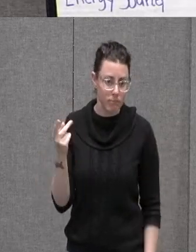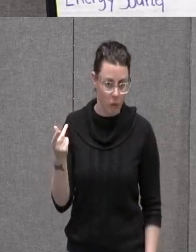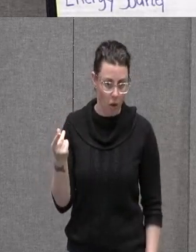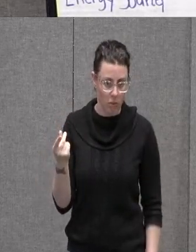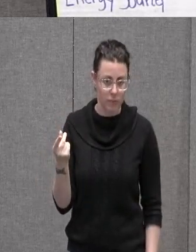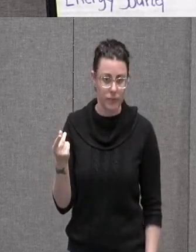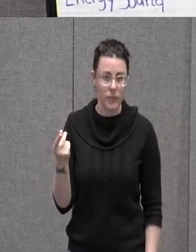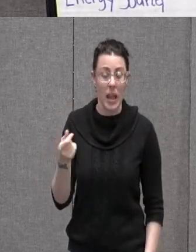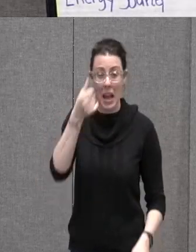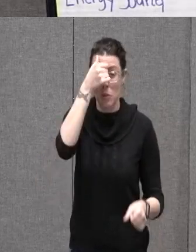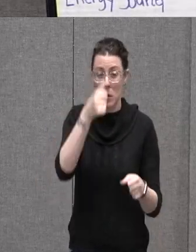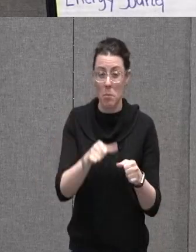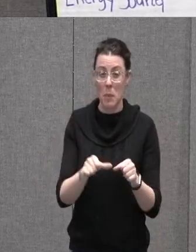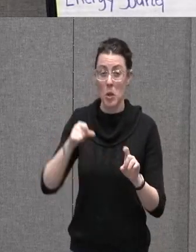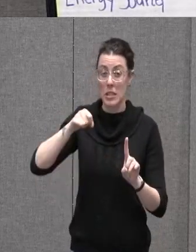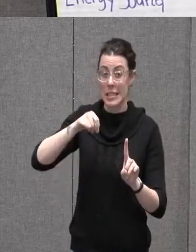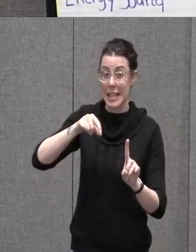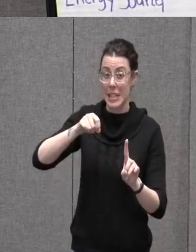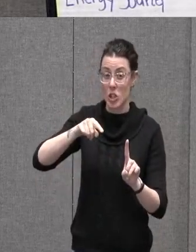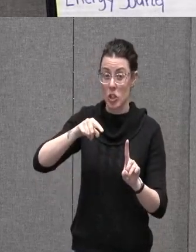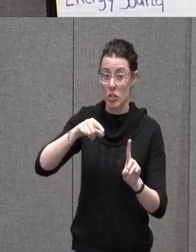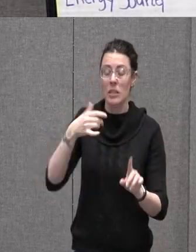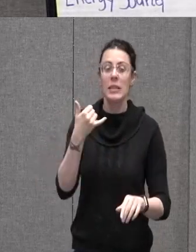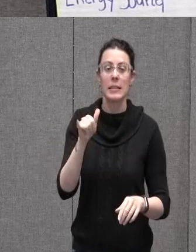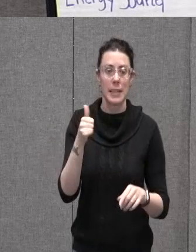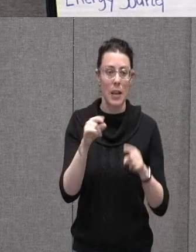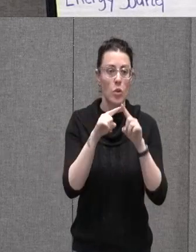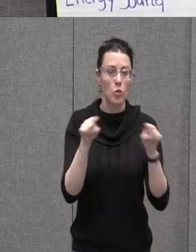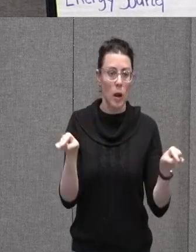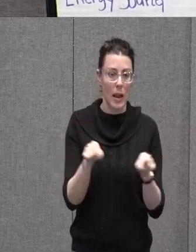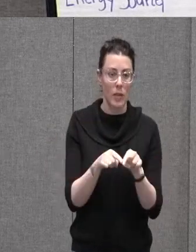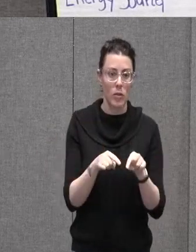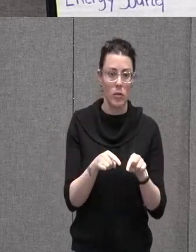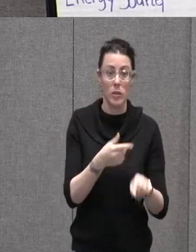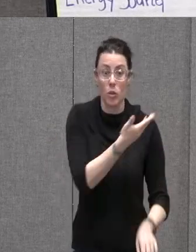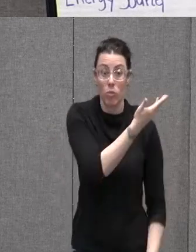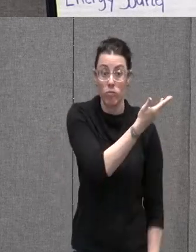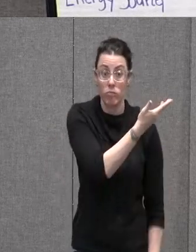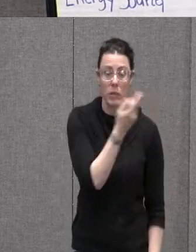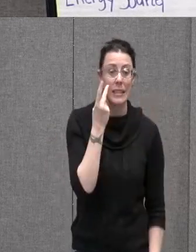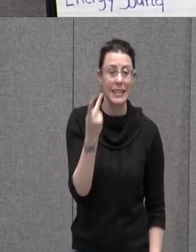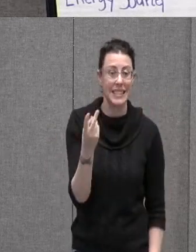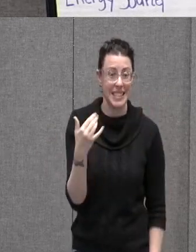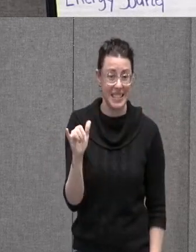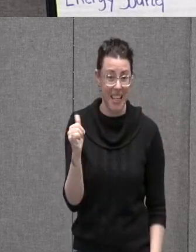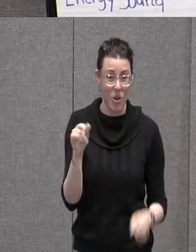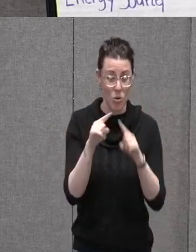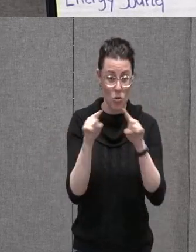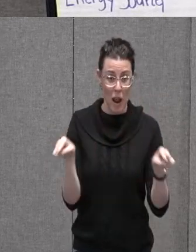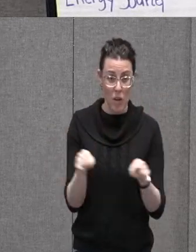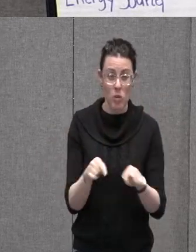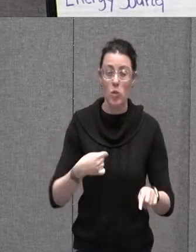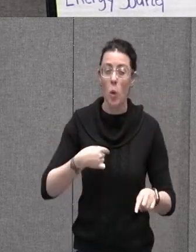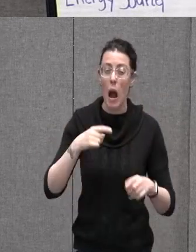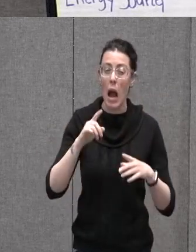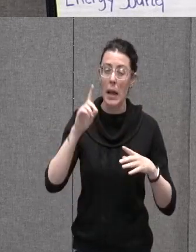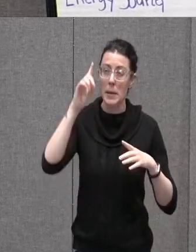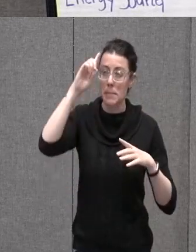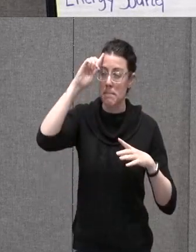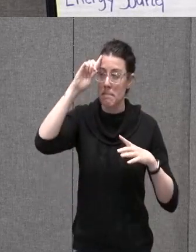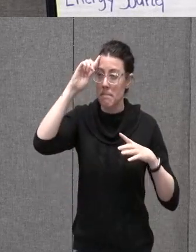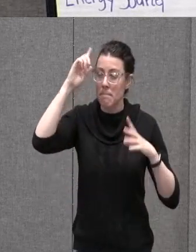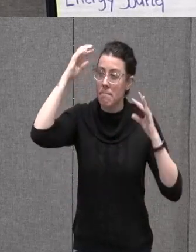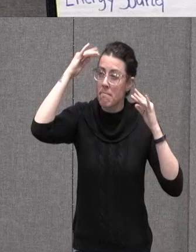for sensors, it has a yellow triangle. Here's our yellow triangle. So when I start thinking about how I'm going to build a